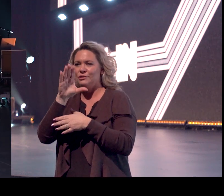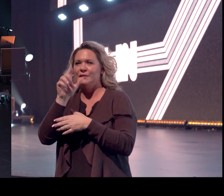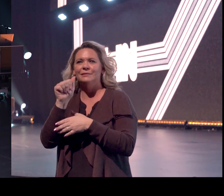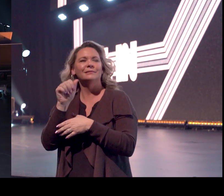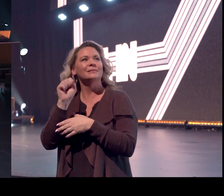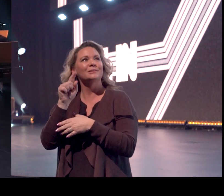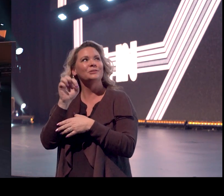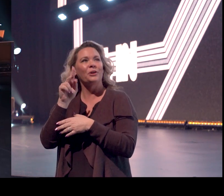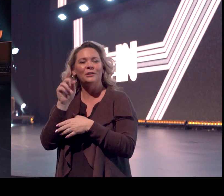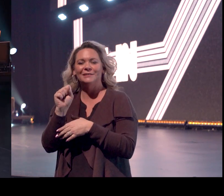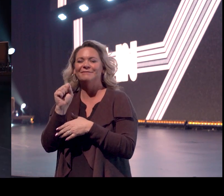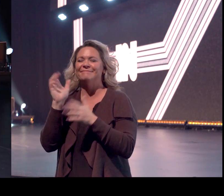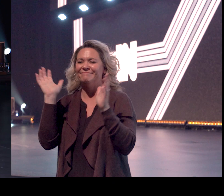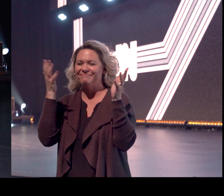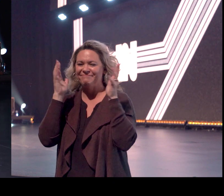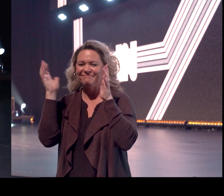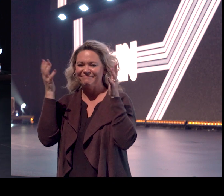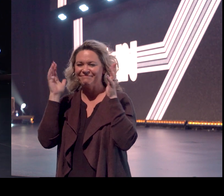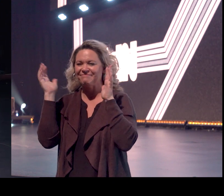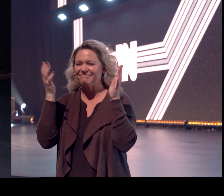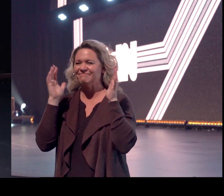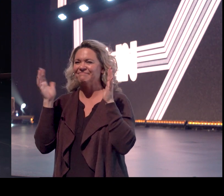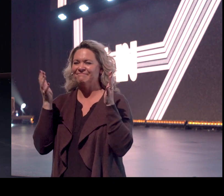Jess, to the stage right now.